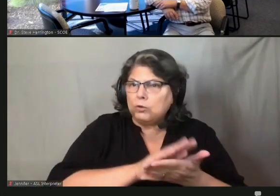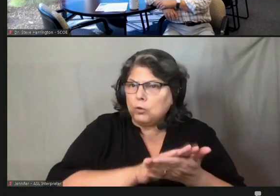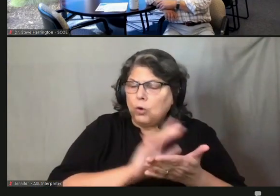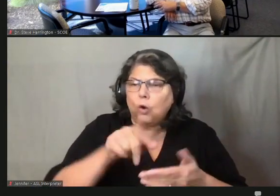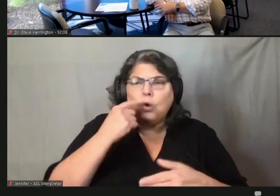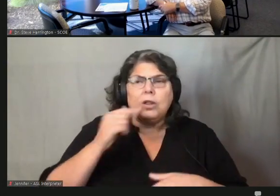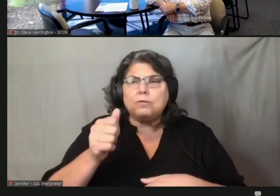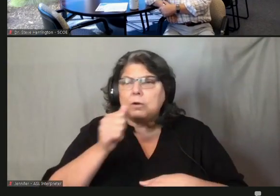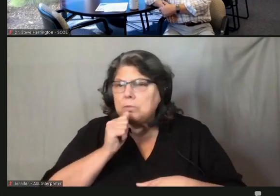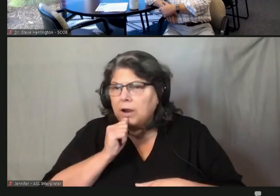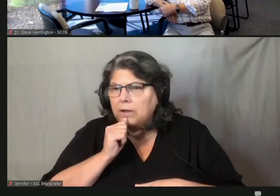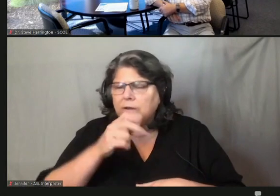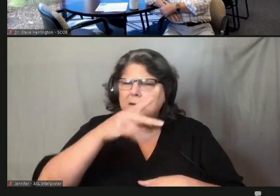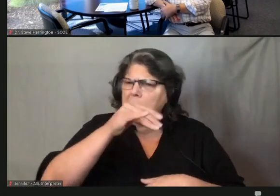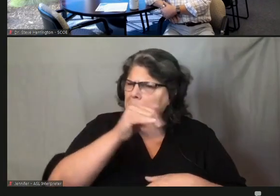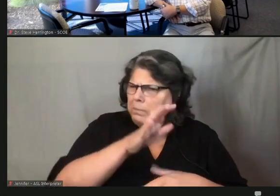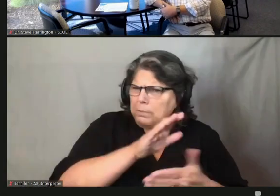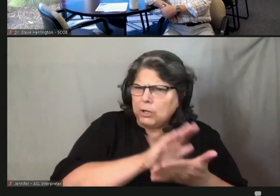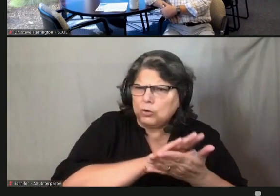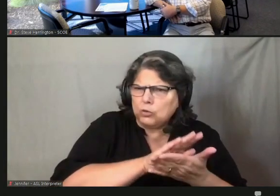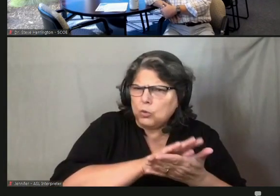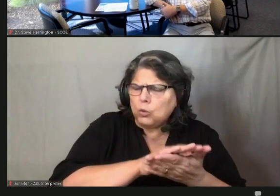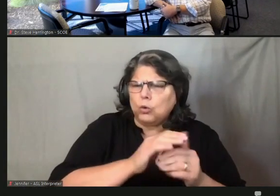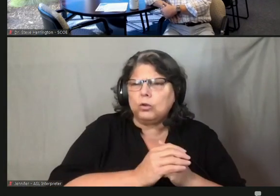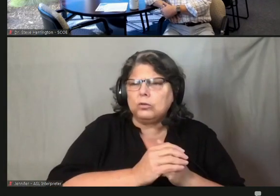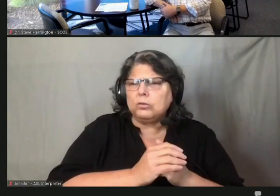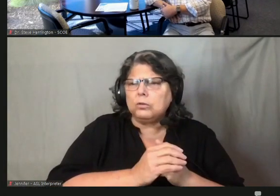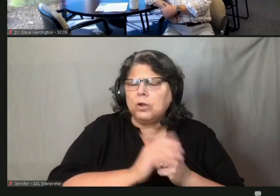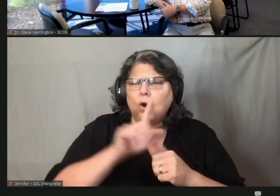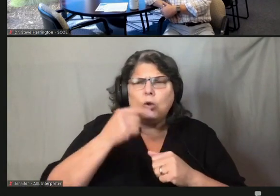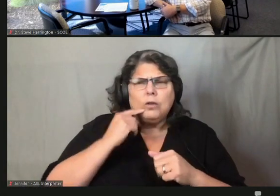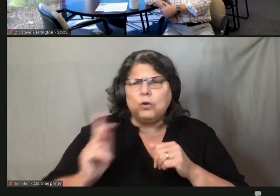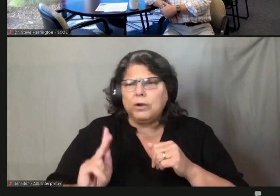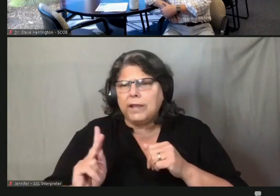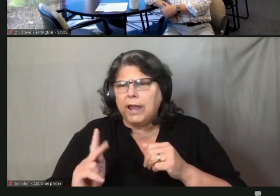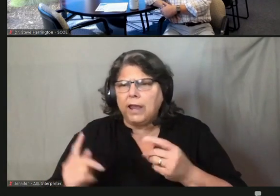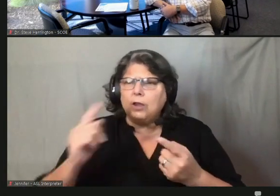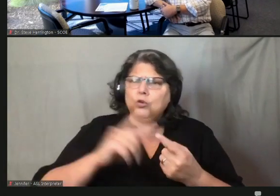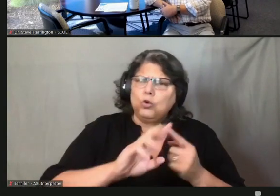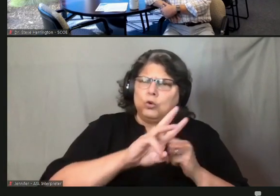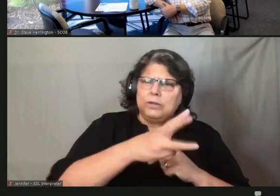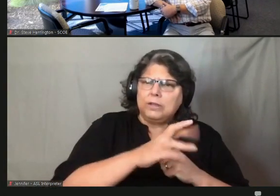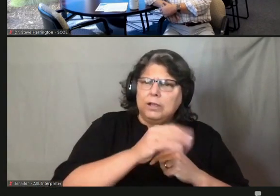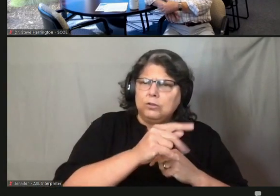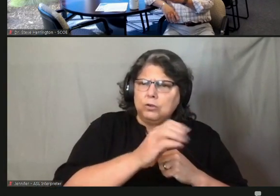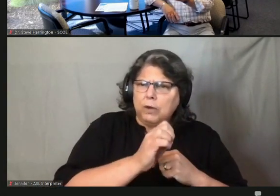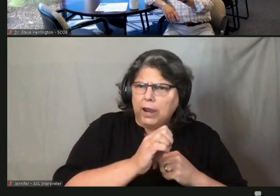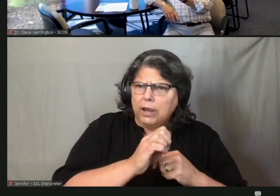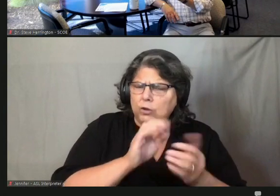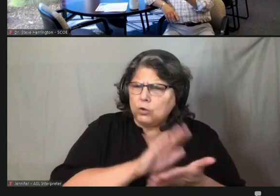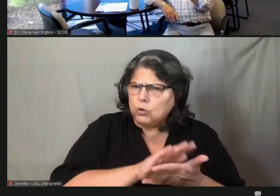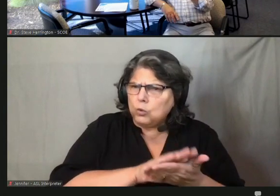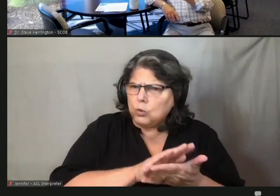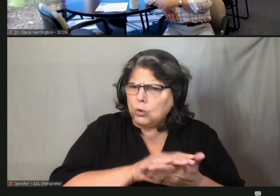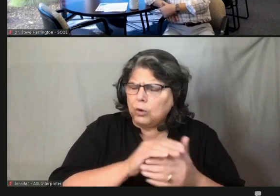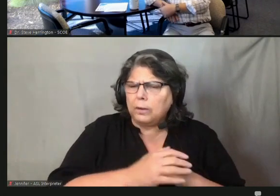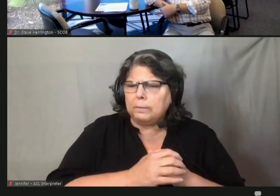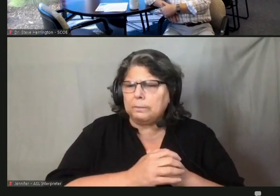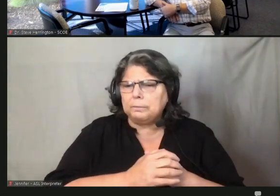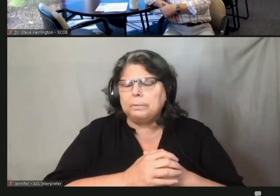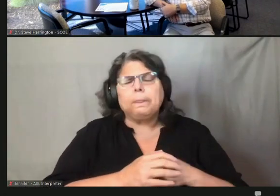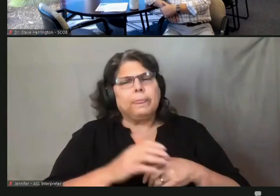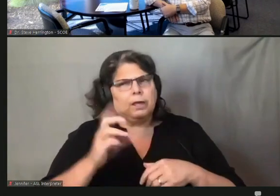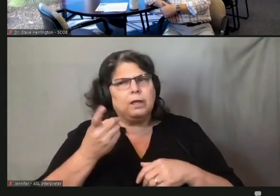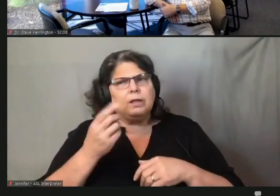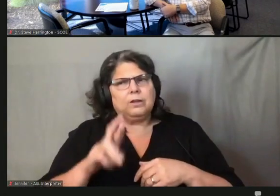And also is that just for K through 6 schools? That's my impression. Yeah, that's kind of